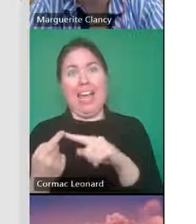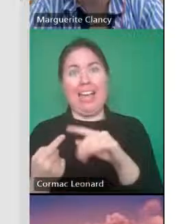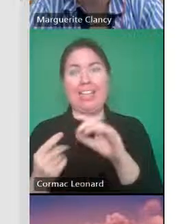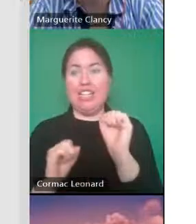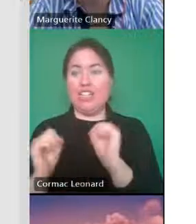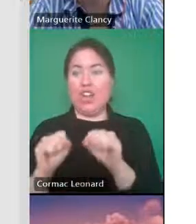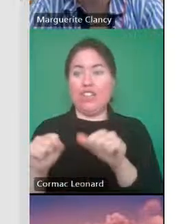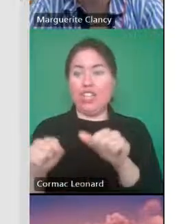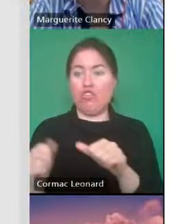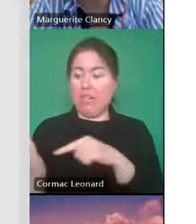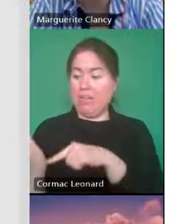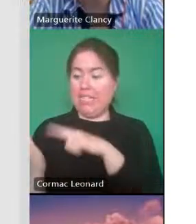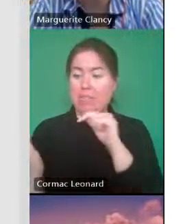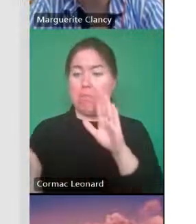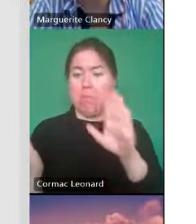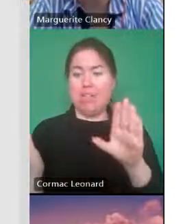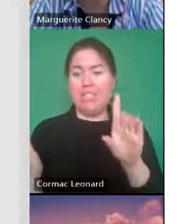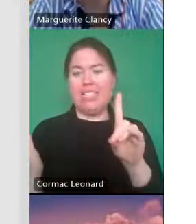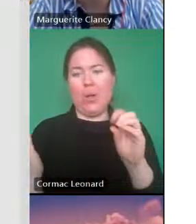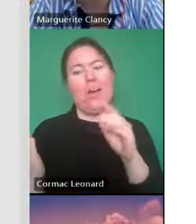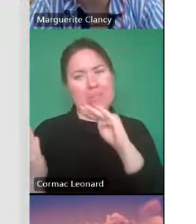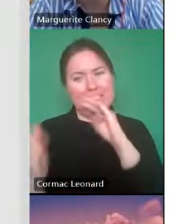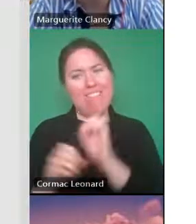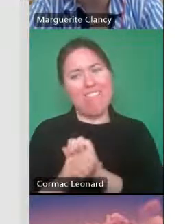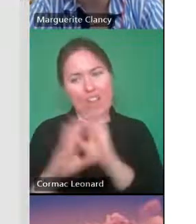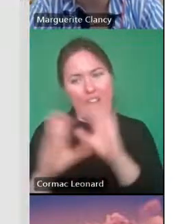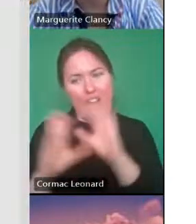to have a designated officer, it's very clear